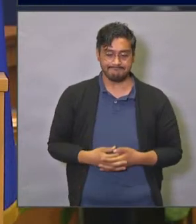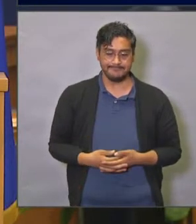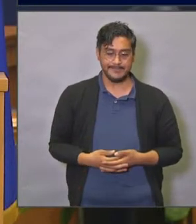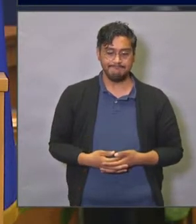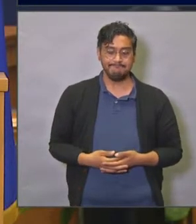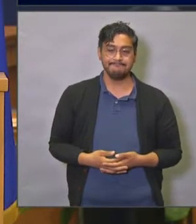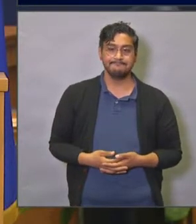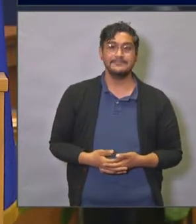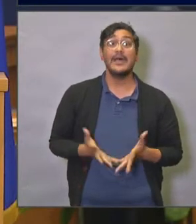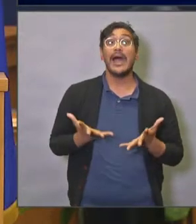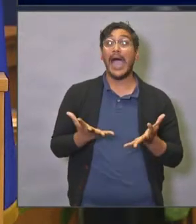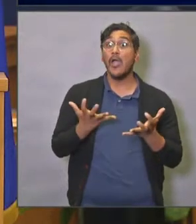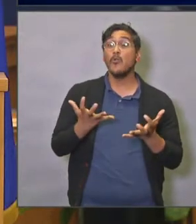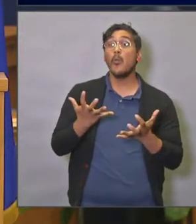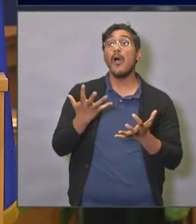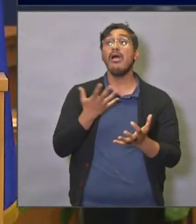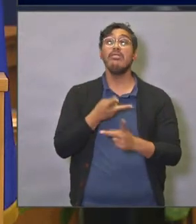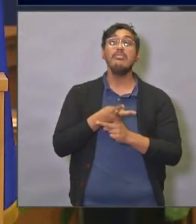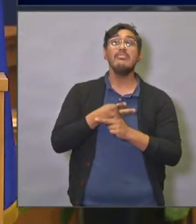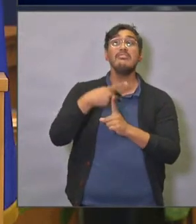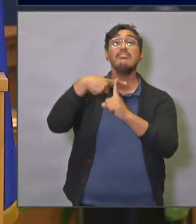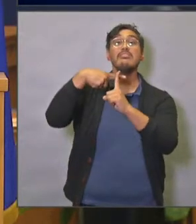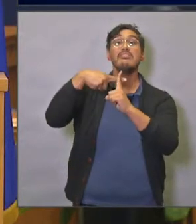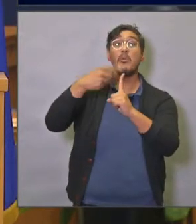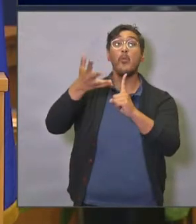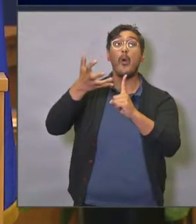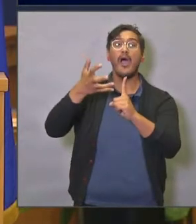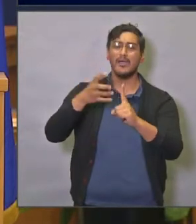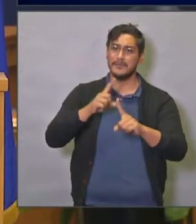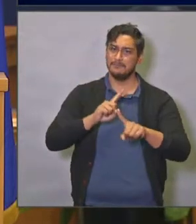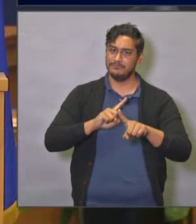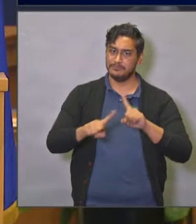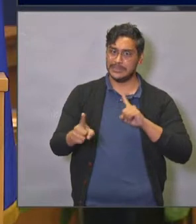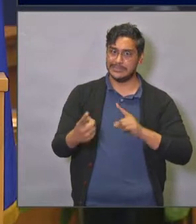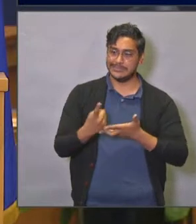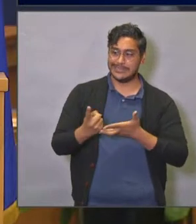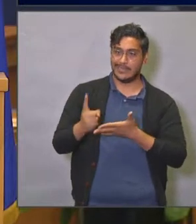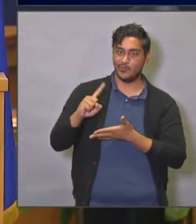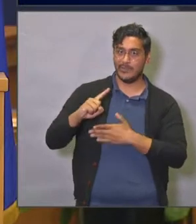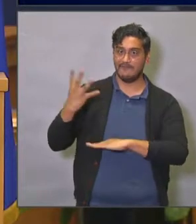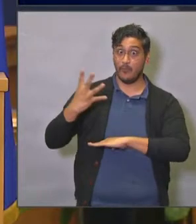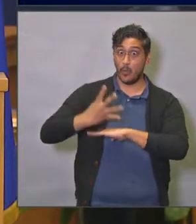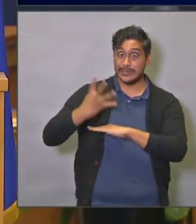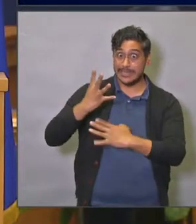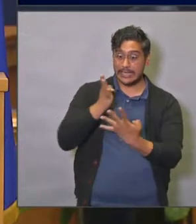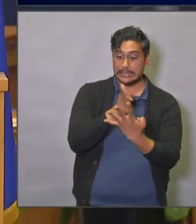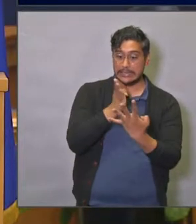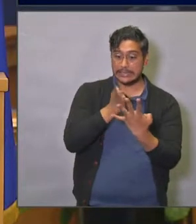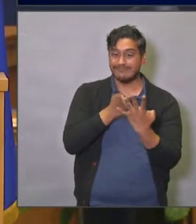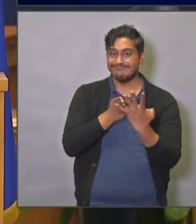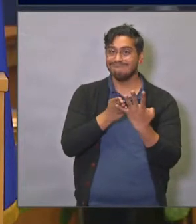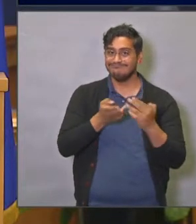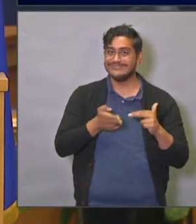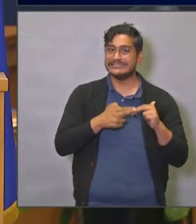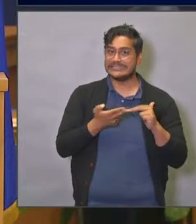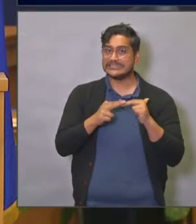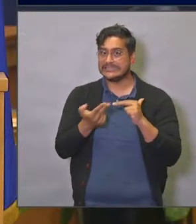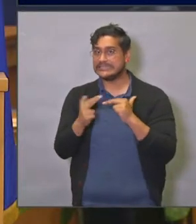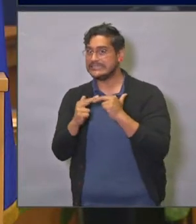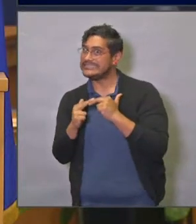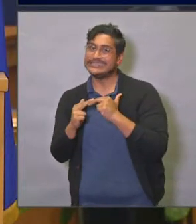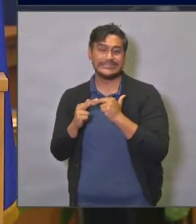want to be cautiously optimistic, but we did have 4 days of data last week that showed increases in cases, so we're going to have to pay a lot of